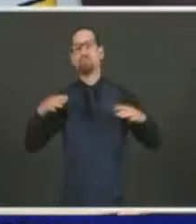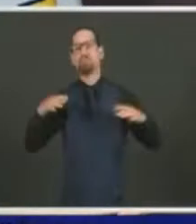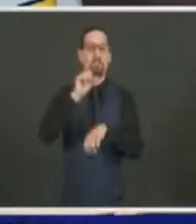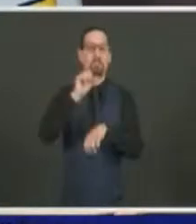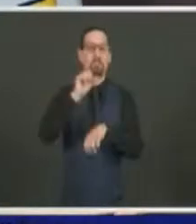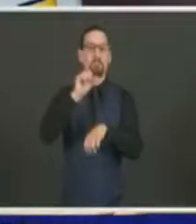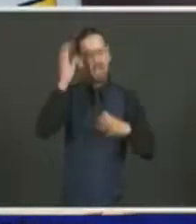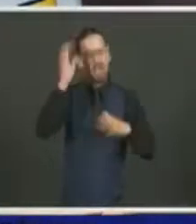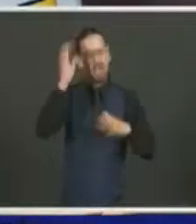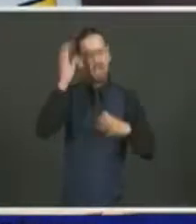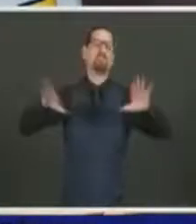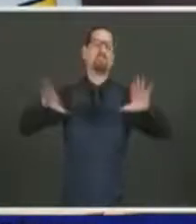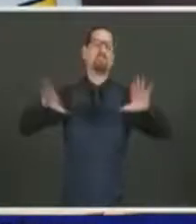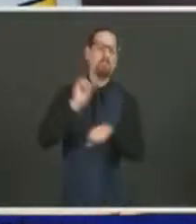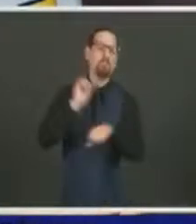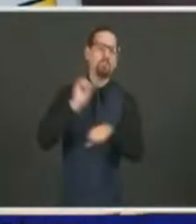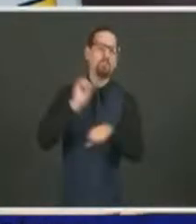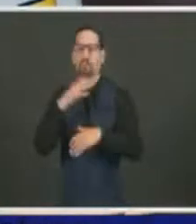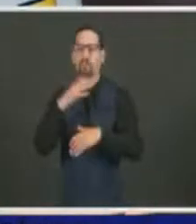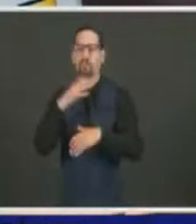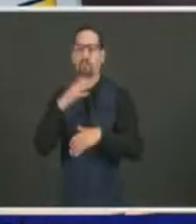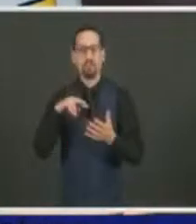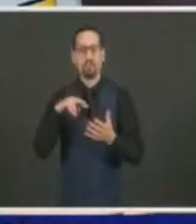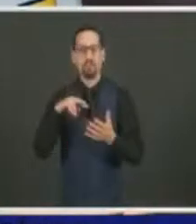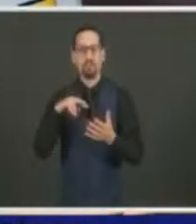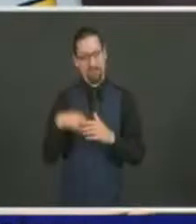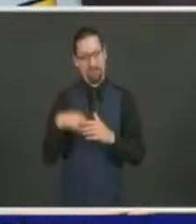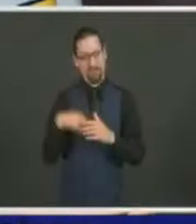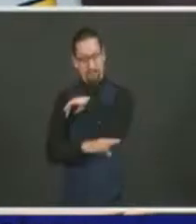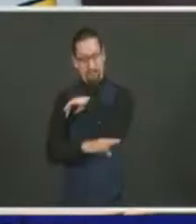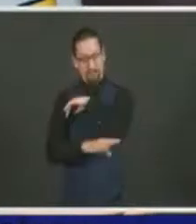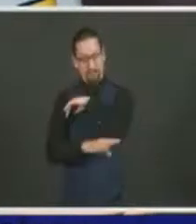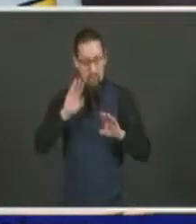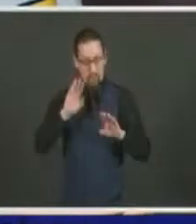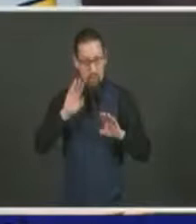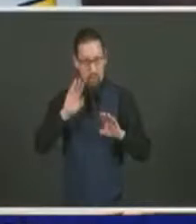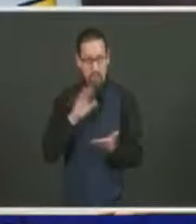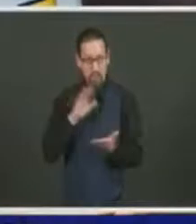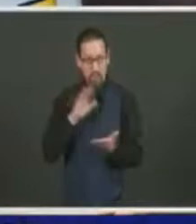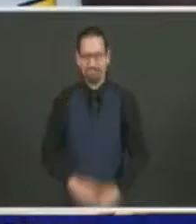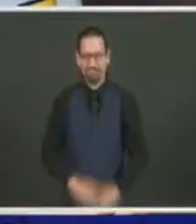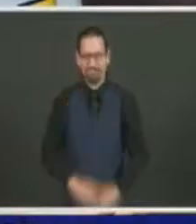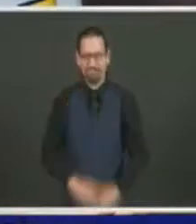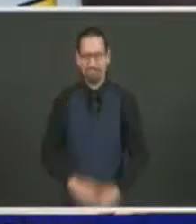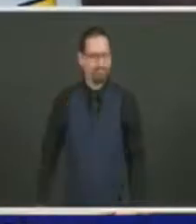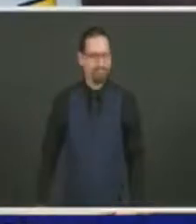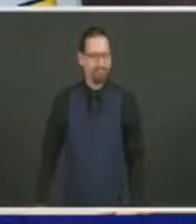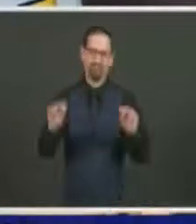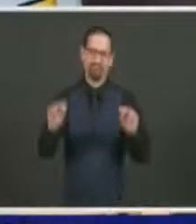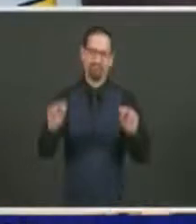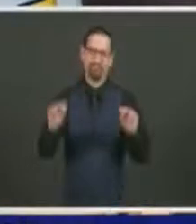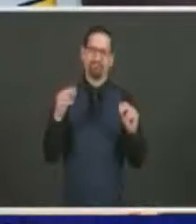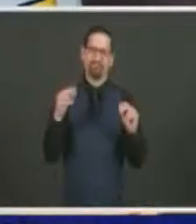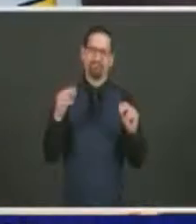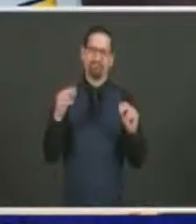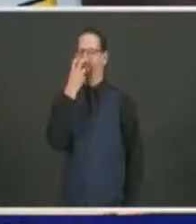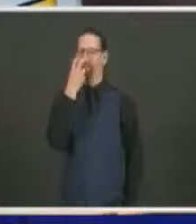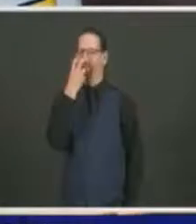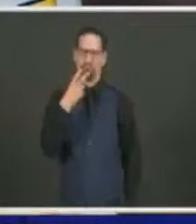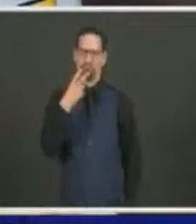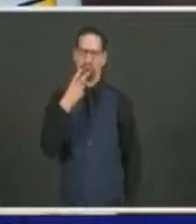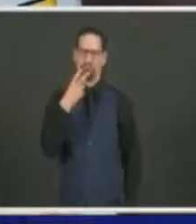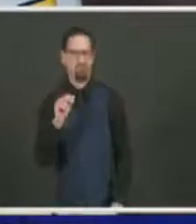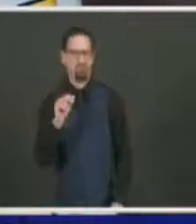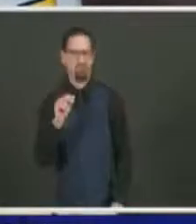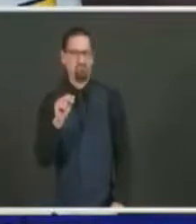fall. I don't know if everyone can start to go back to work. In fact, we probably won't. So I